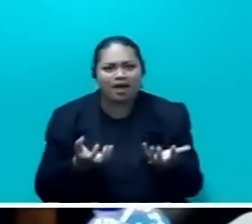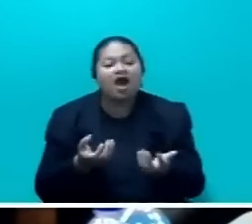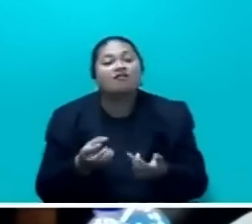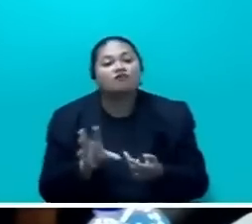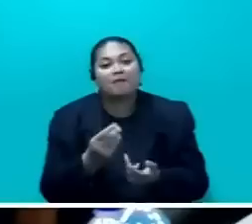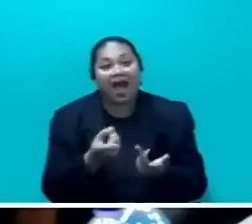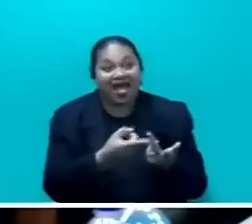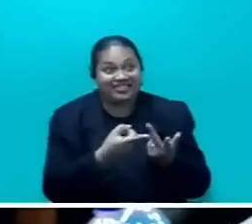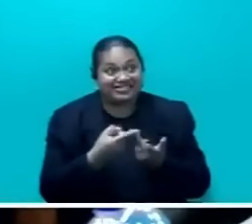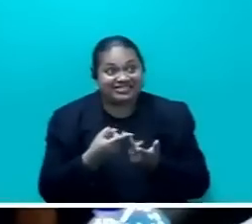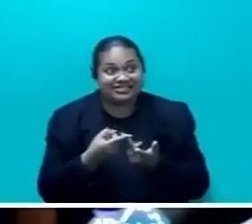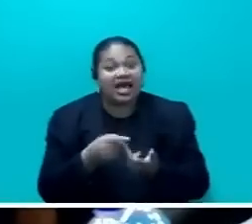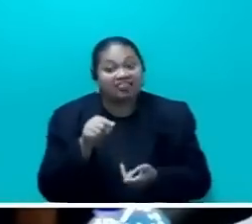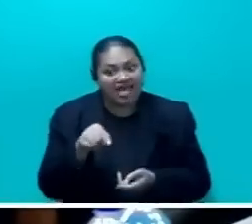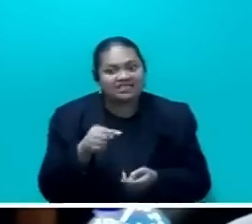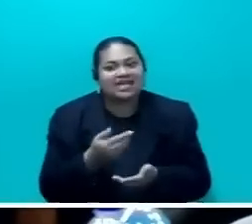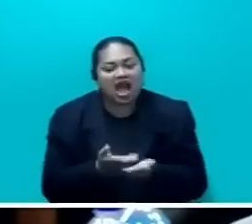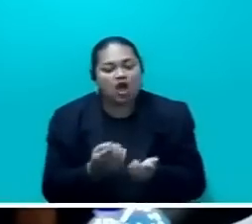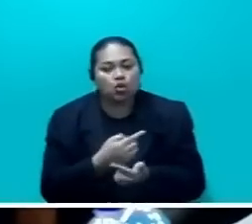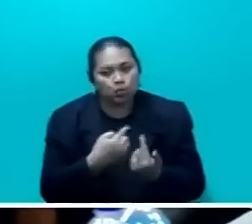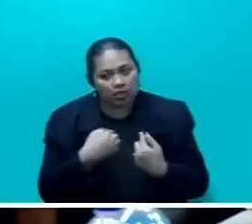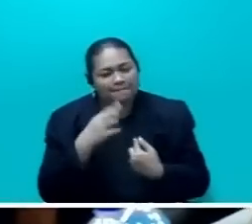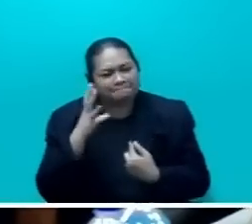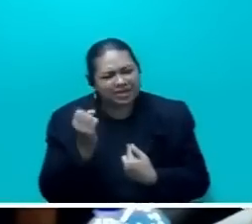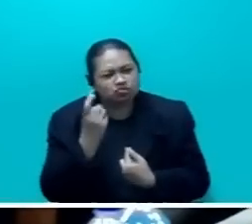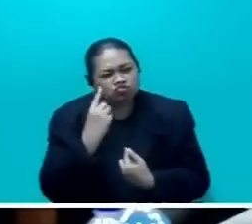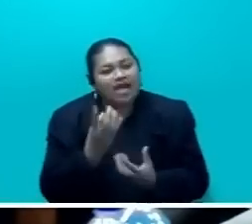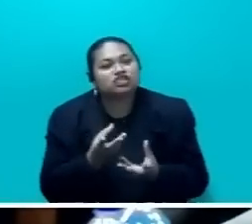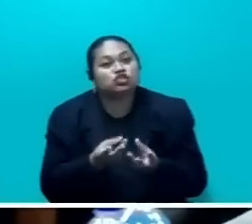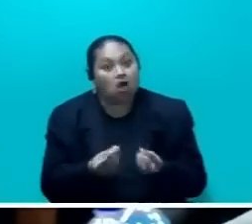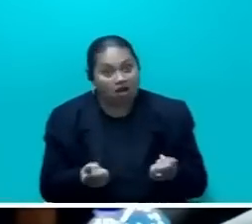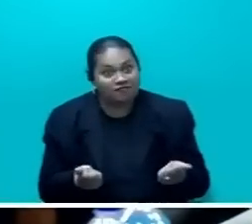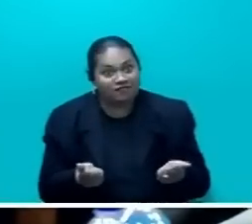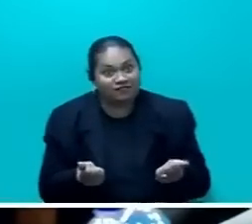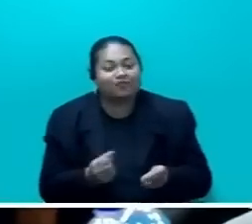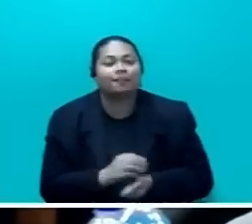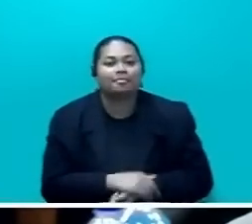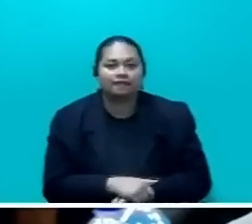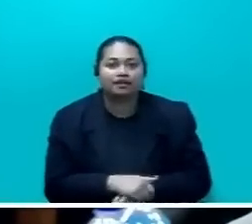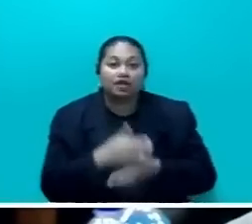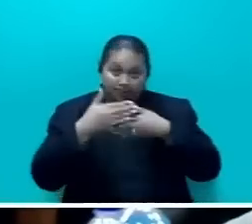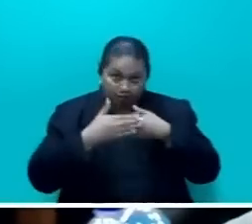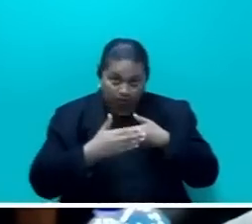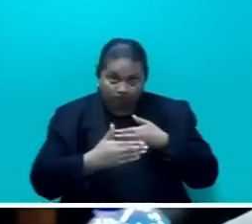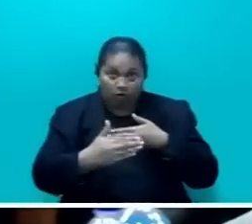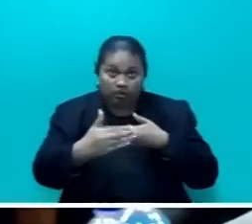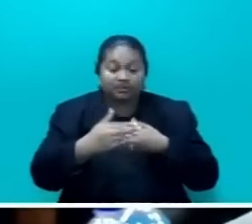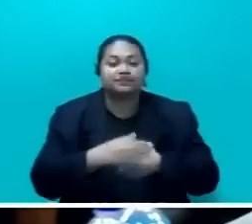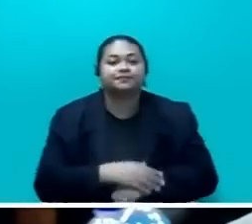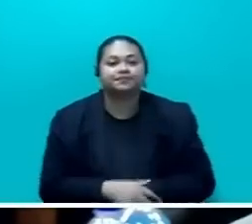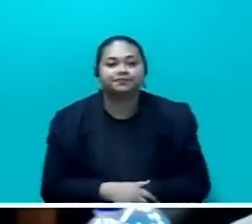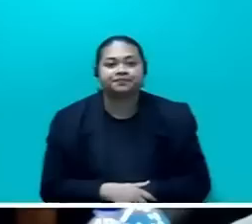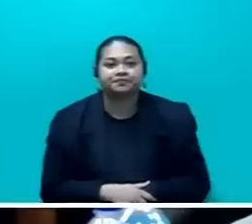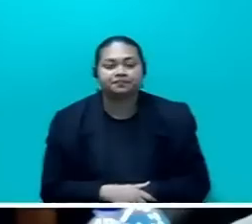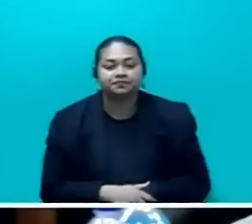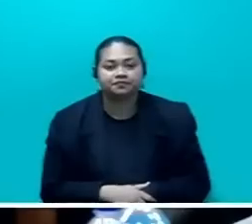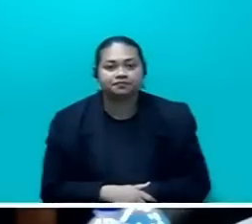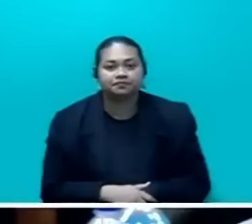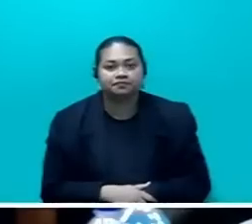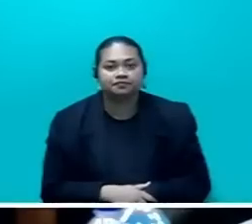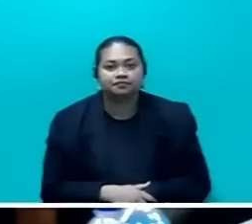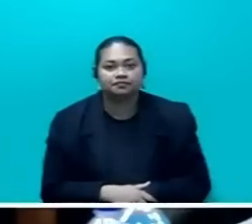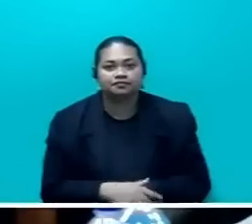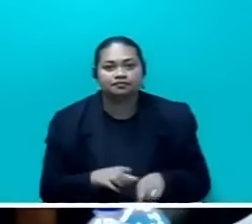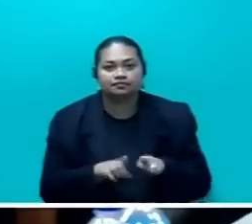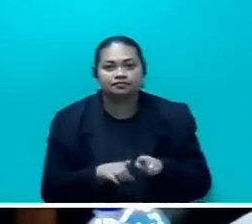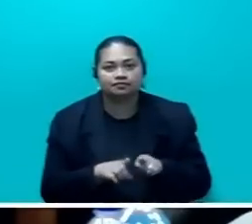is another mess that we have to deal with. So, Mr. Speaker, going forward, as the Honourable Minister pointed out